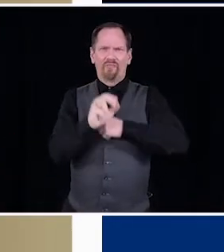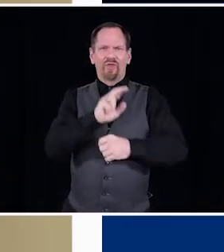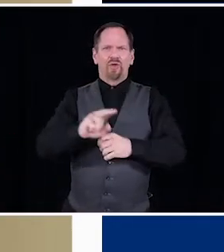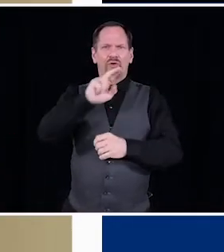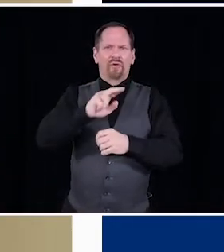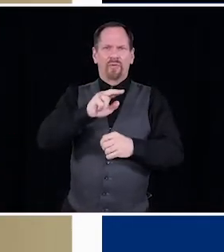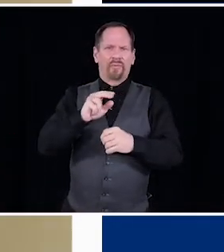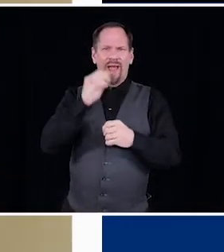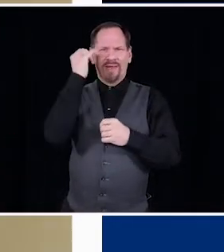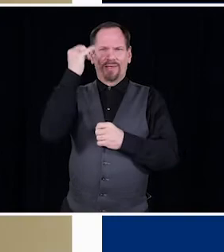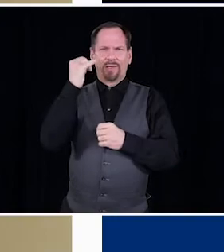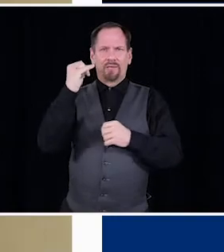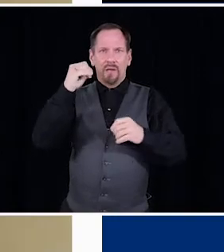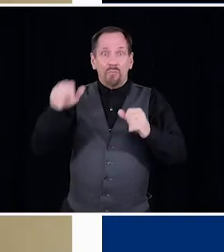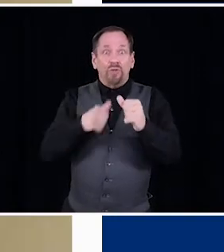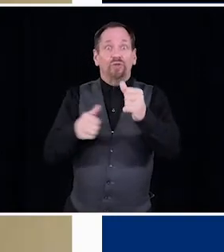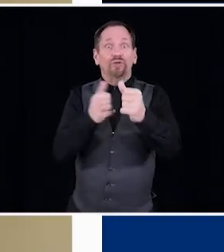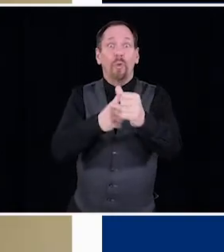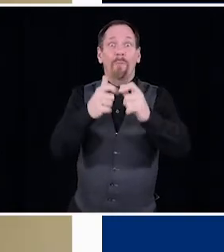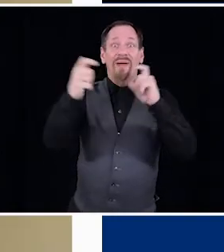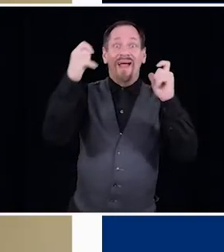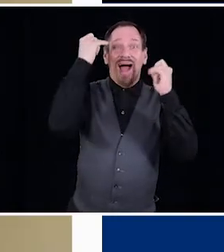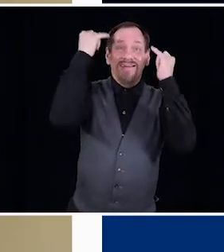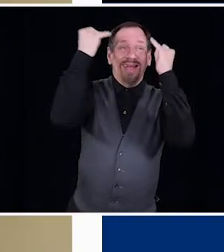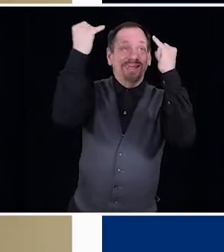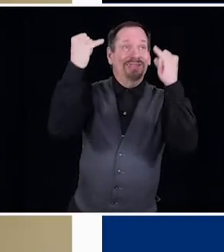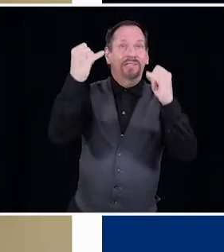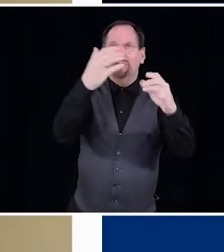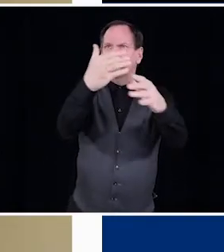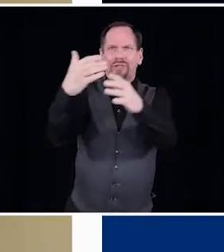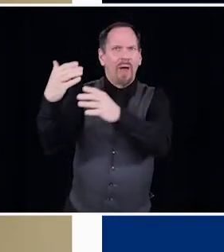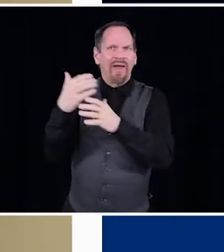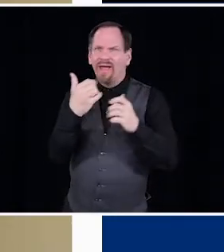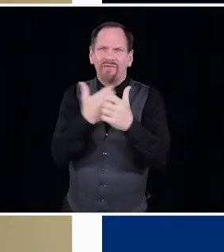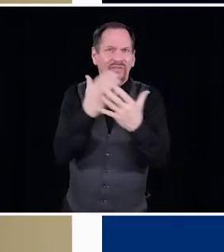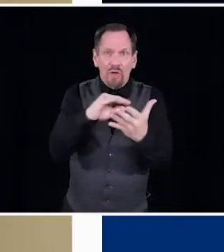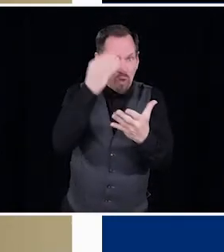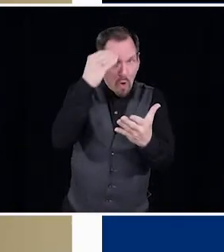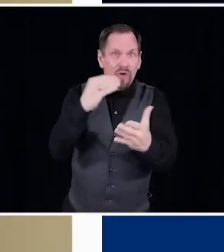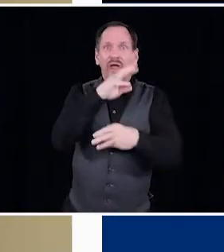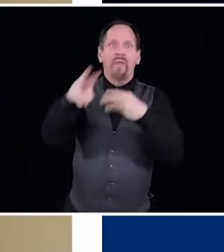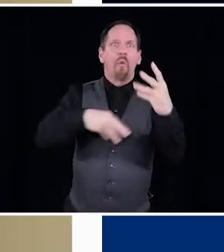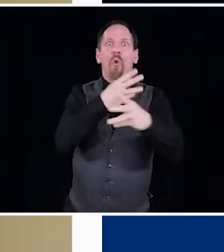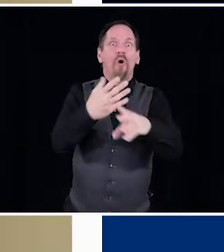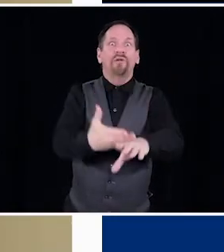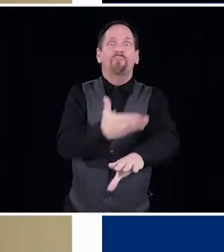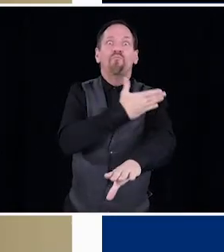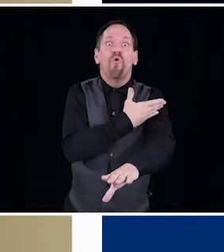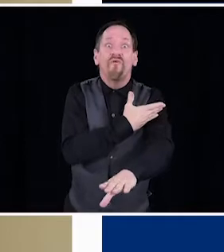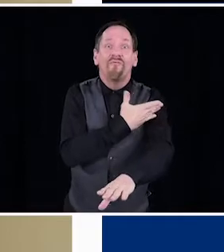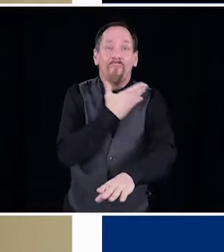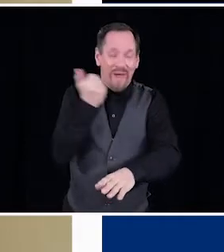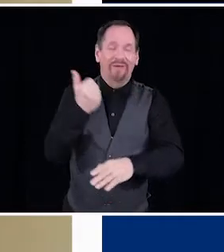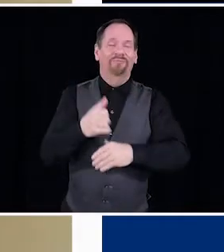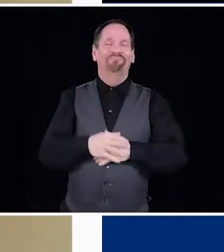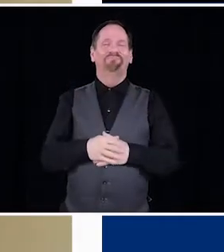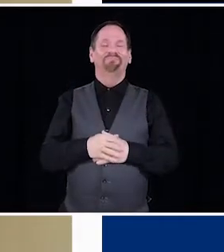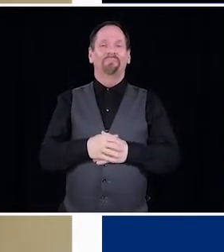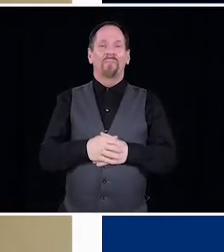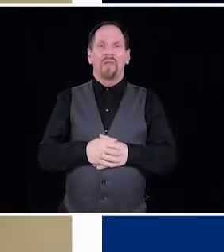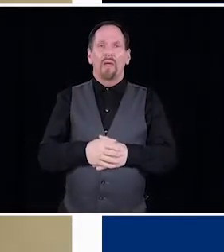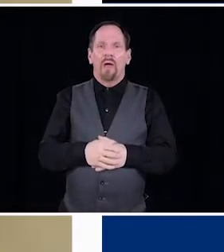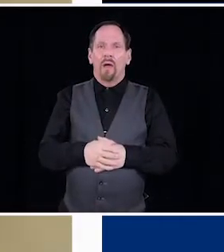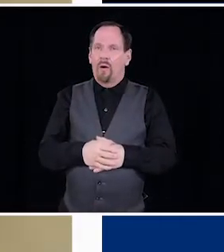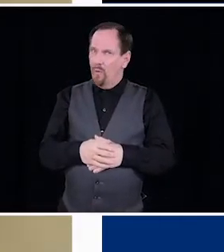principles. Pursue big ideas, sharing what you learn, and make the world a better place. Make no